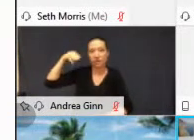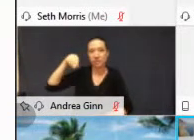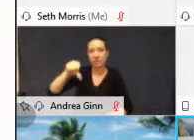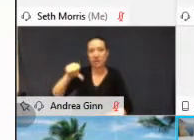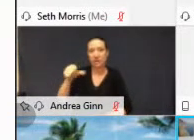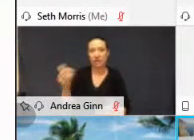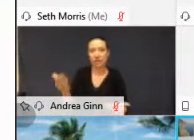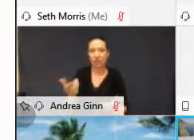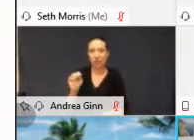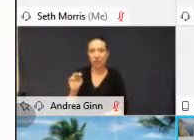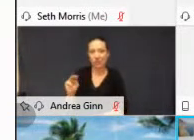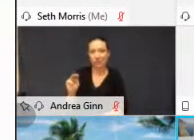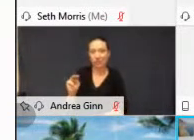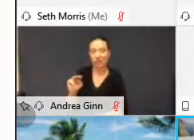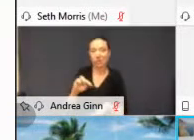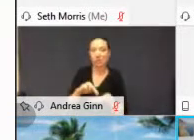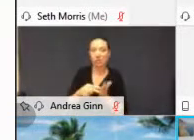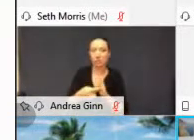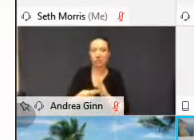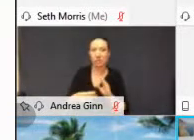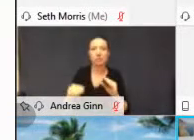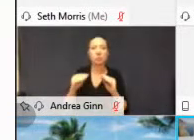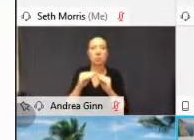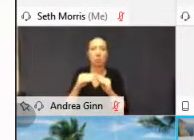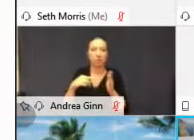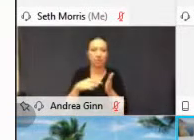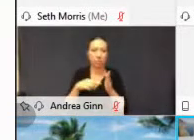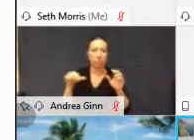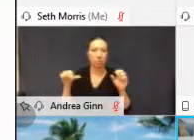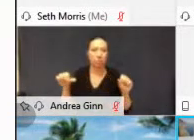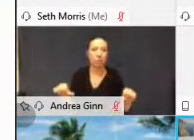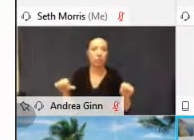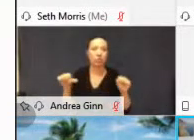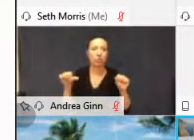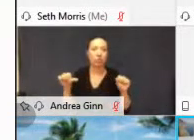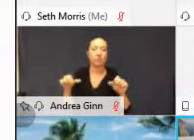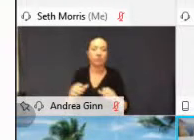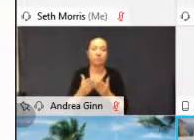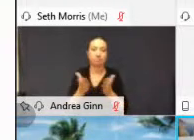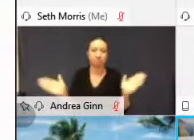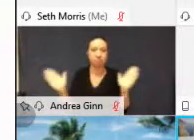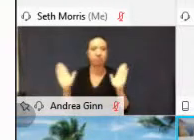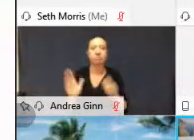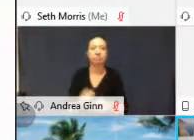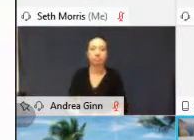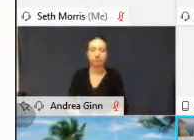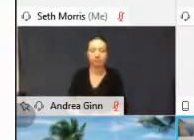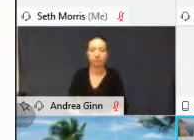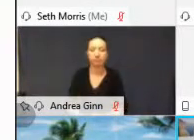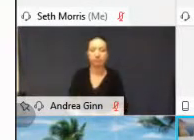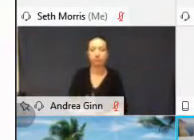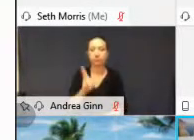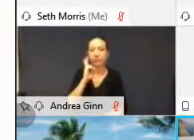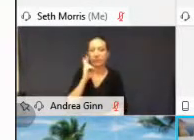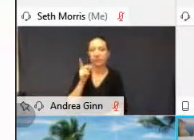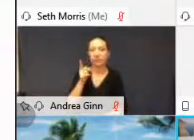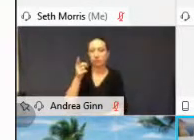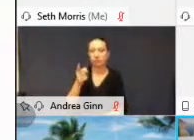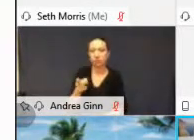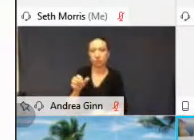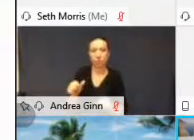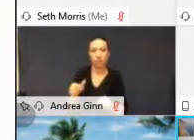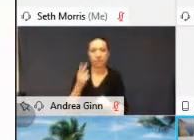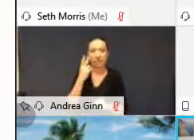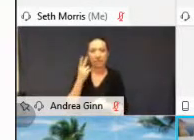helping to improve affordability for New Mexicans across the board. And so as you see there, we could see